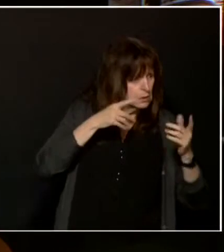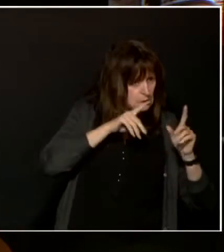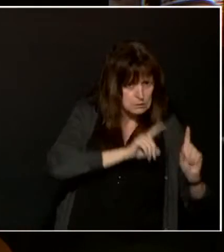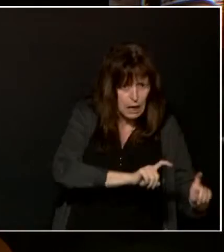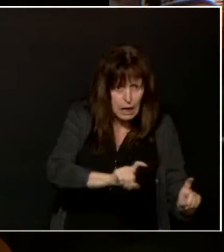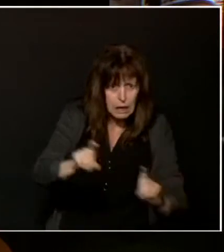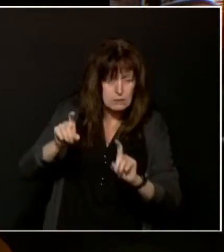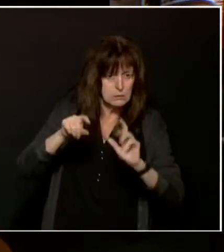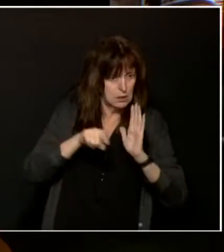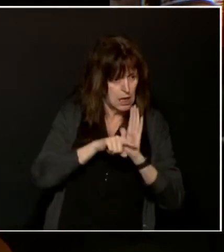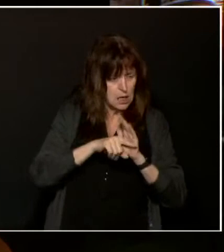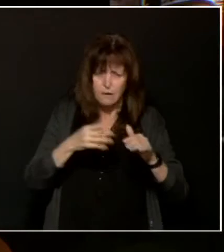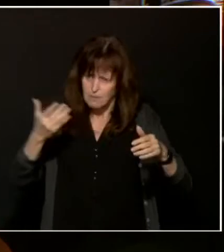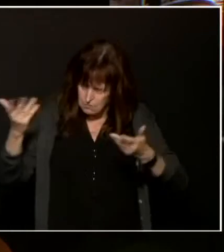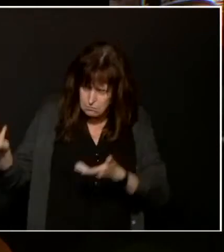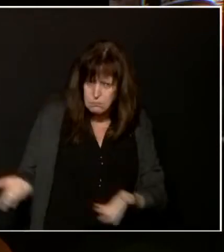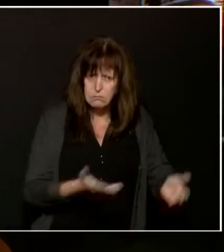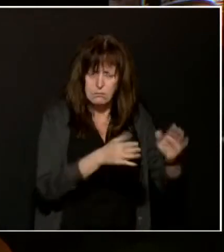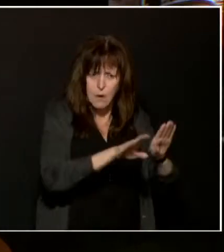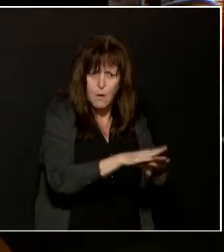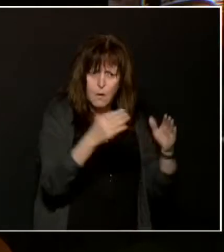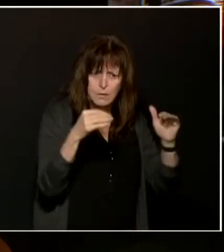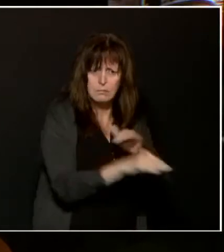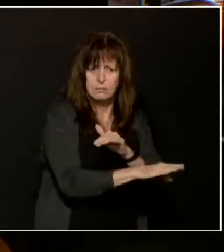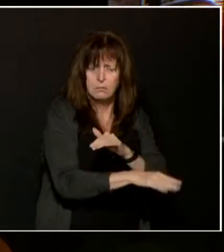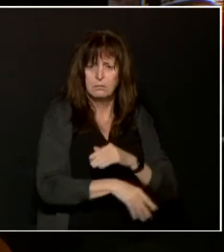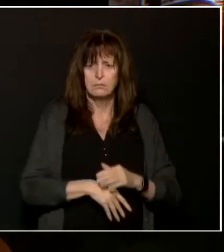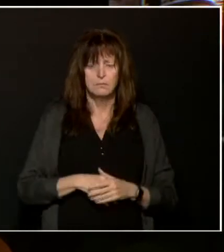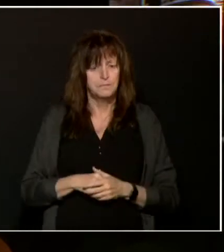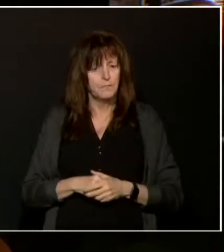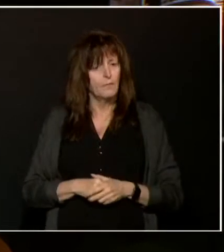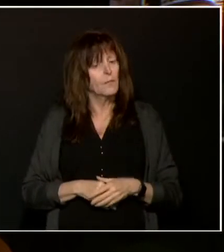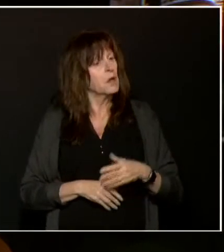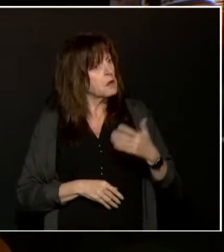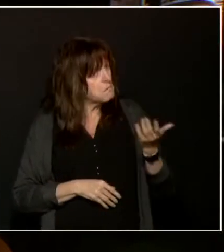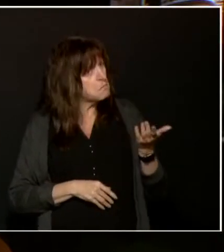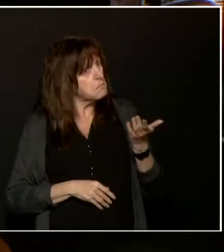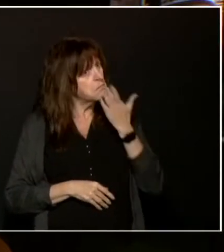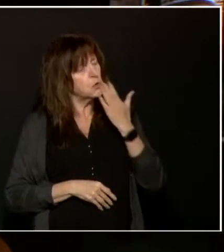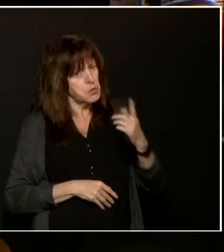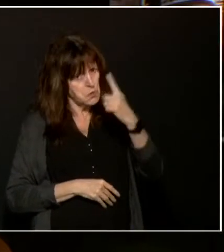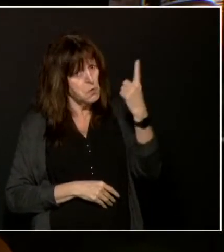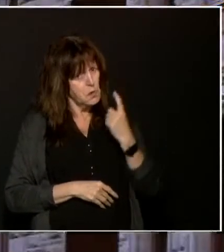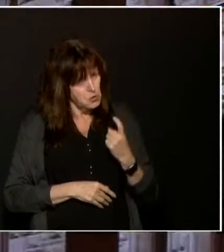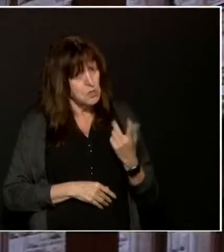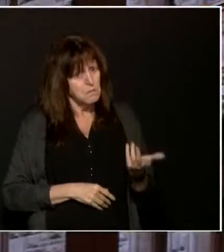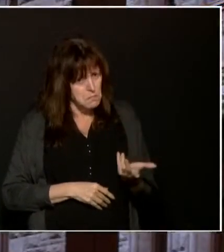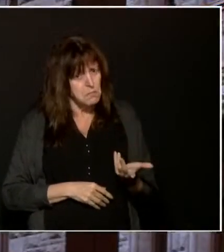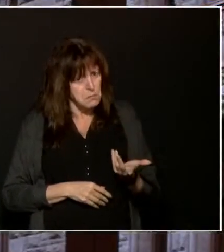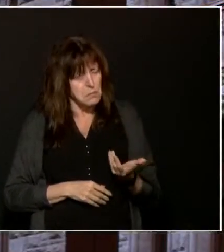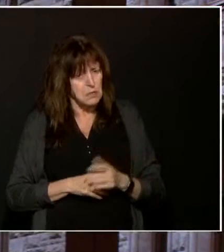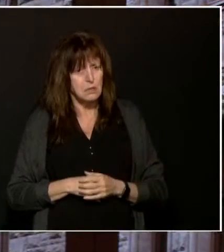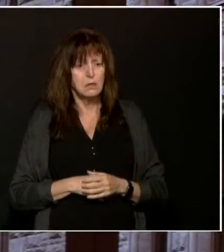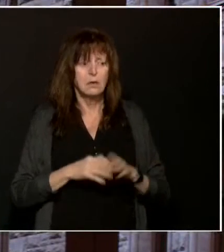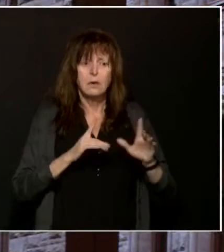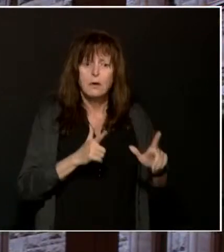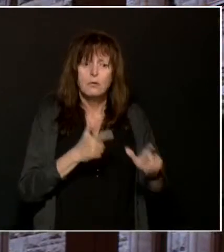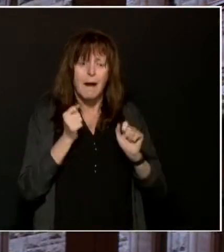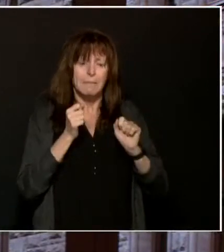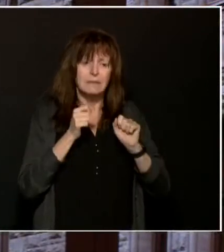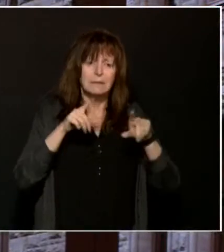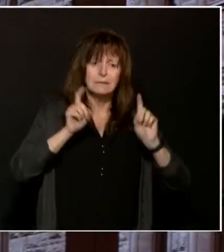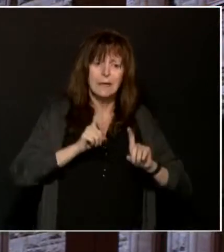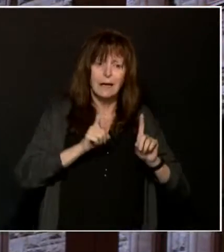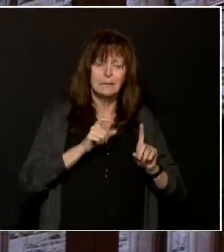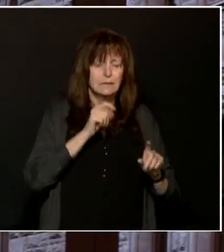Well, that's a good question. The point we're looking at there is that up until we closed, we were